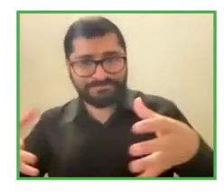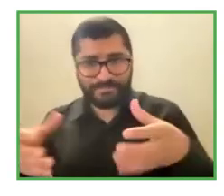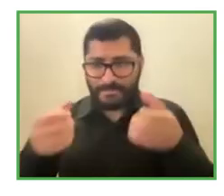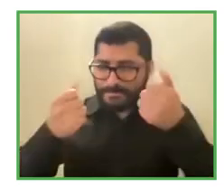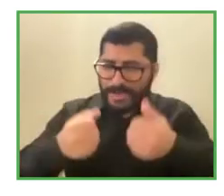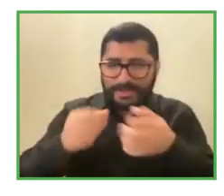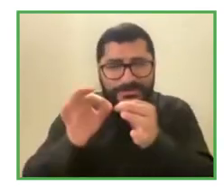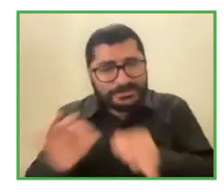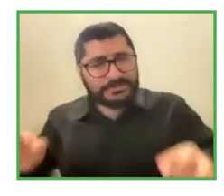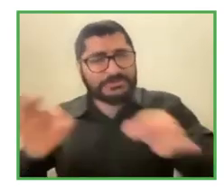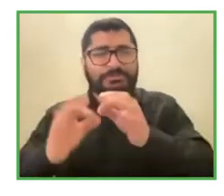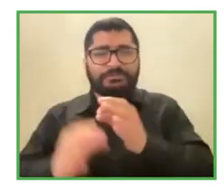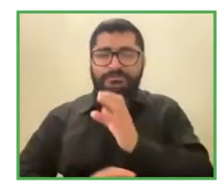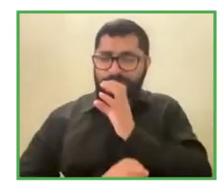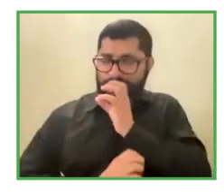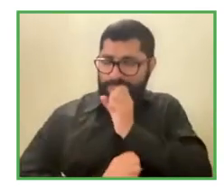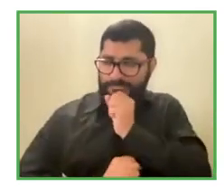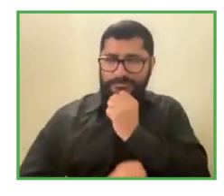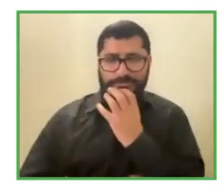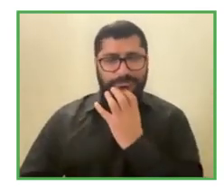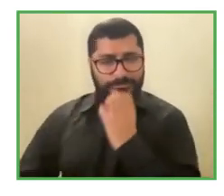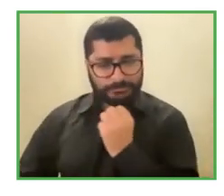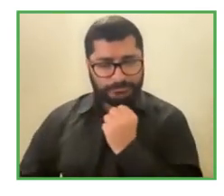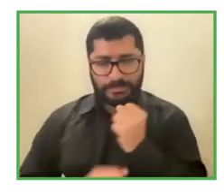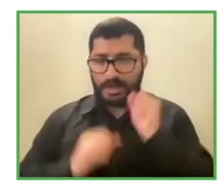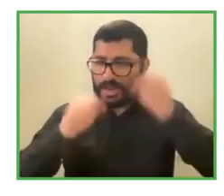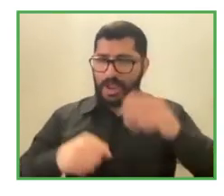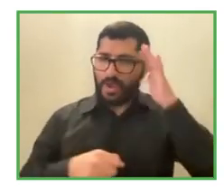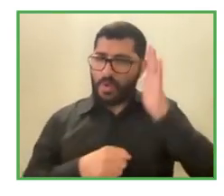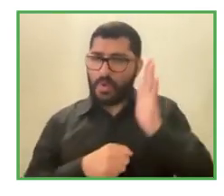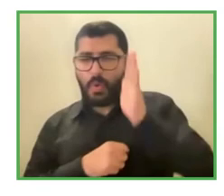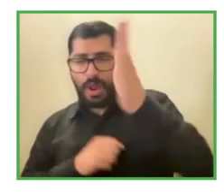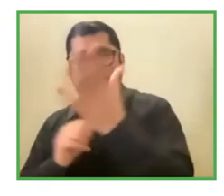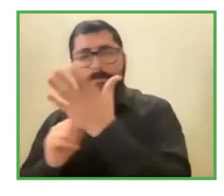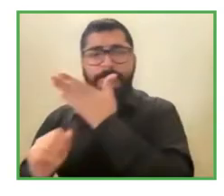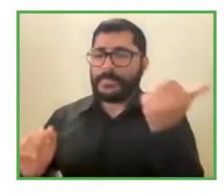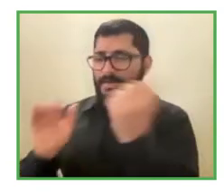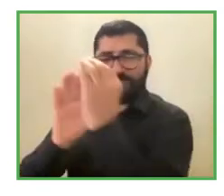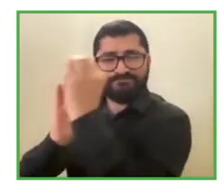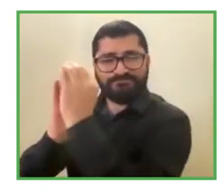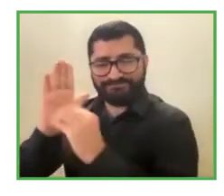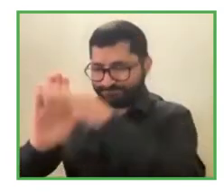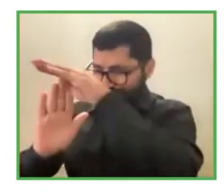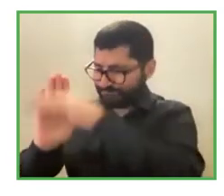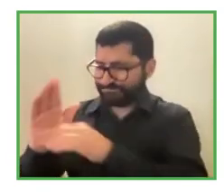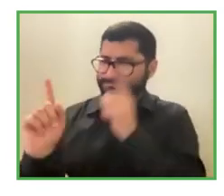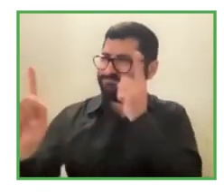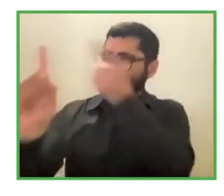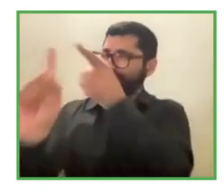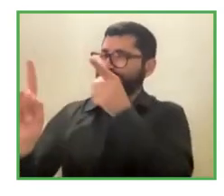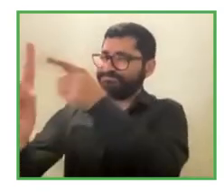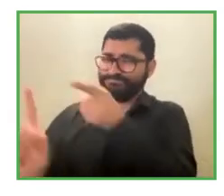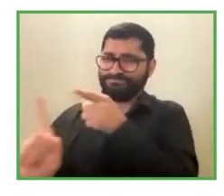a better certainty of how we are going to implement better.